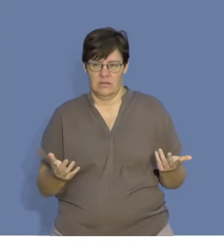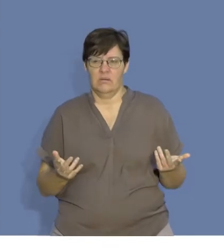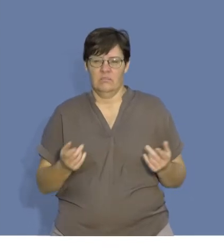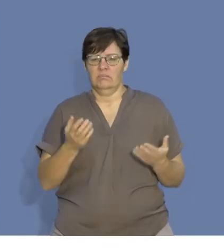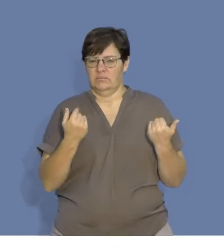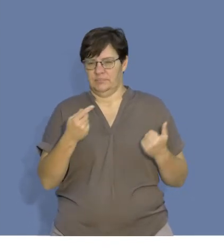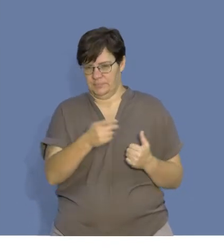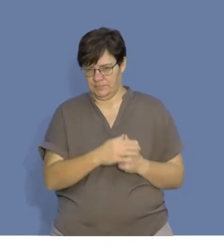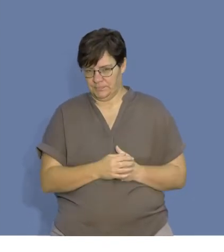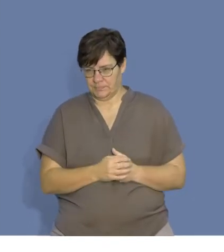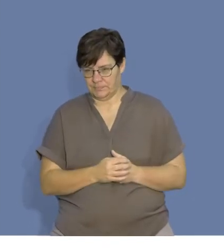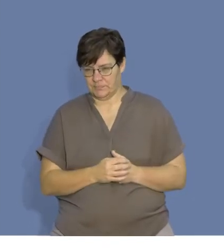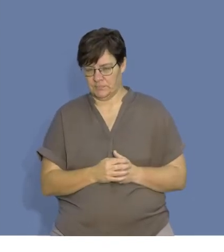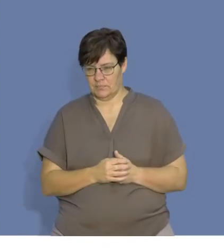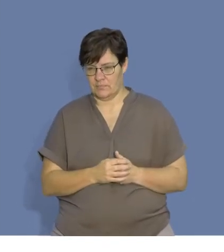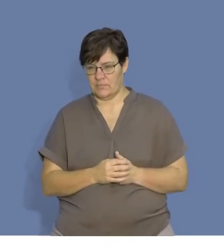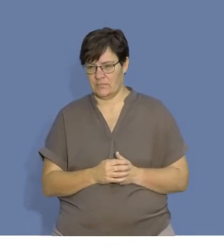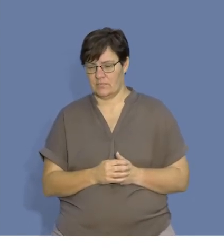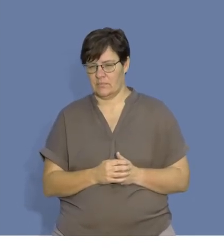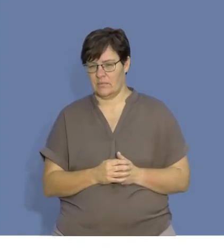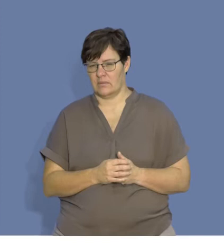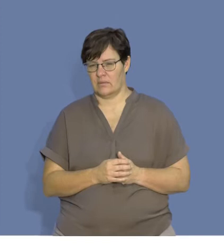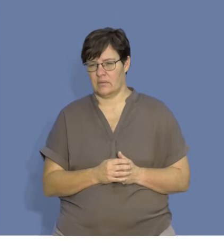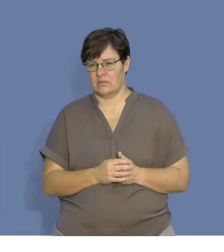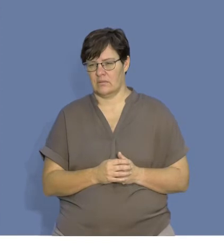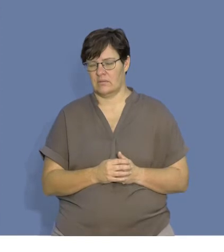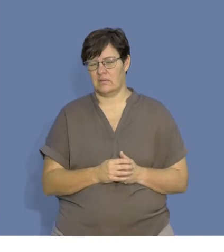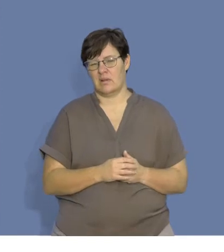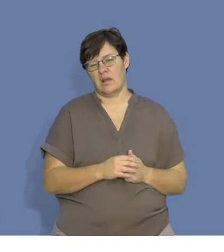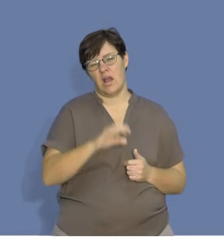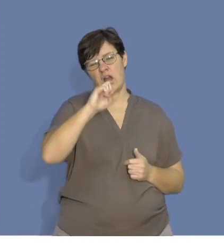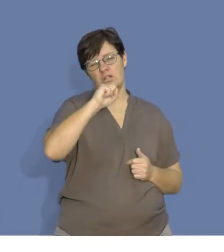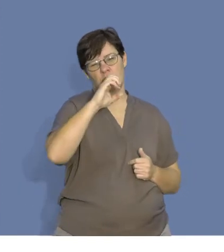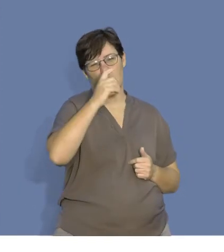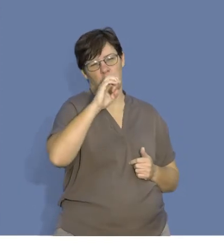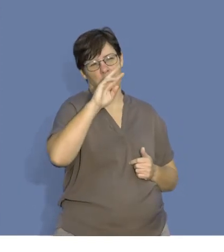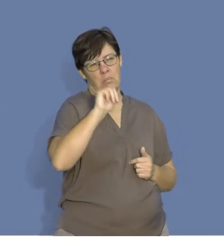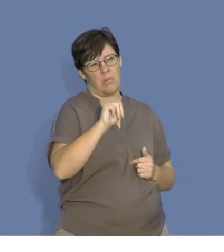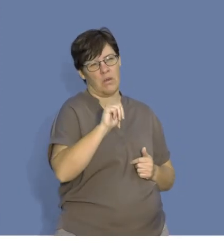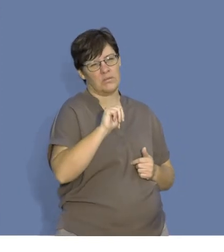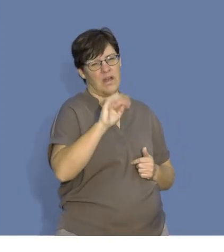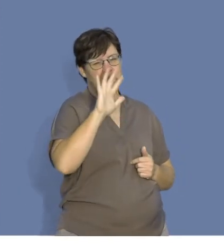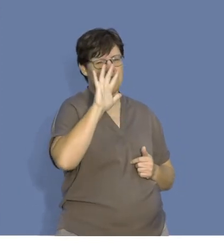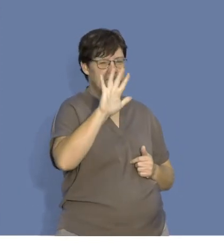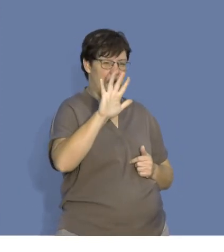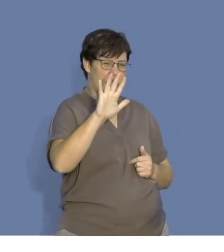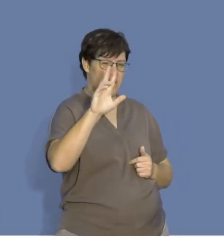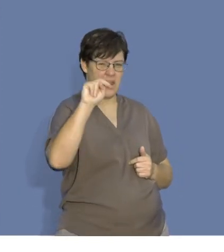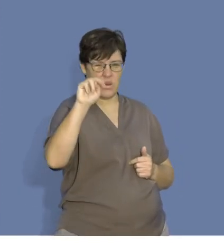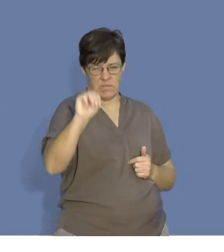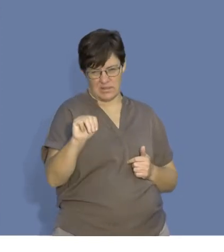that. Let's go, and with the sodium, it was about 500 nanometers that we got a